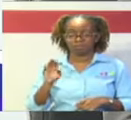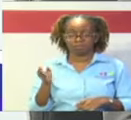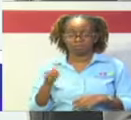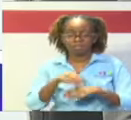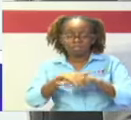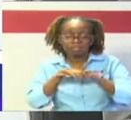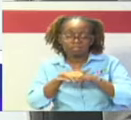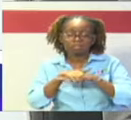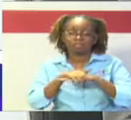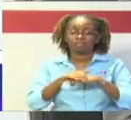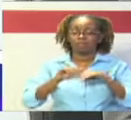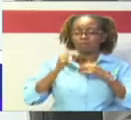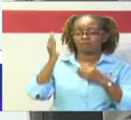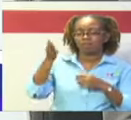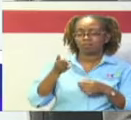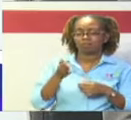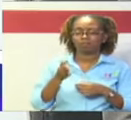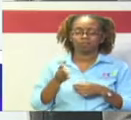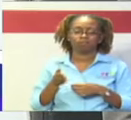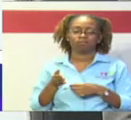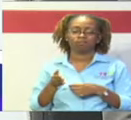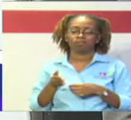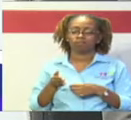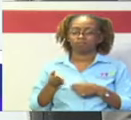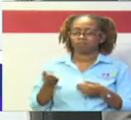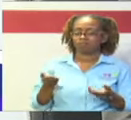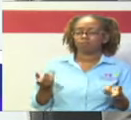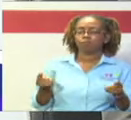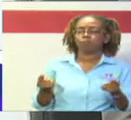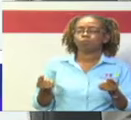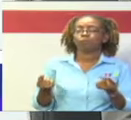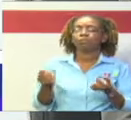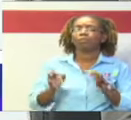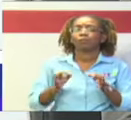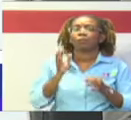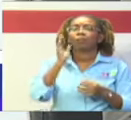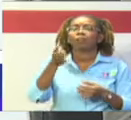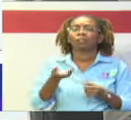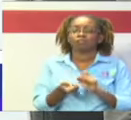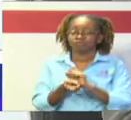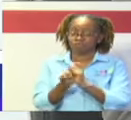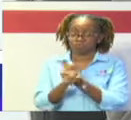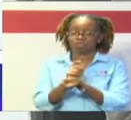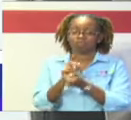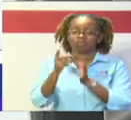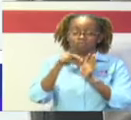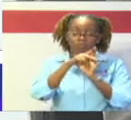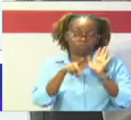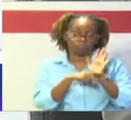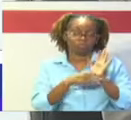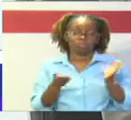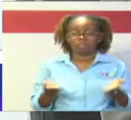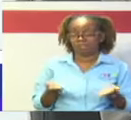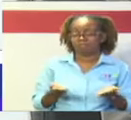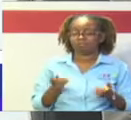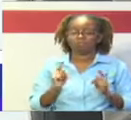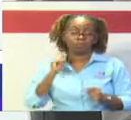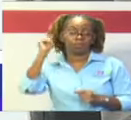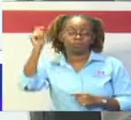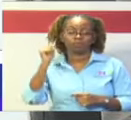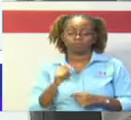affect our vaccine rollout. I'm not quite sure how that would happen. But just to answer that, first of